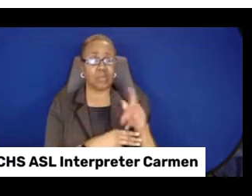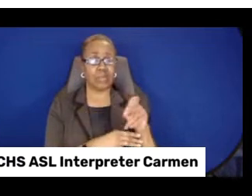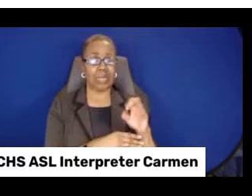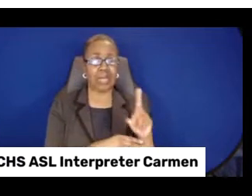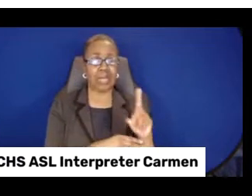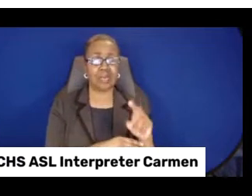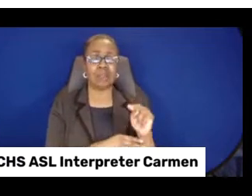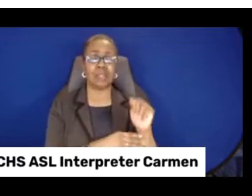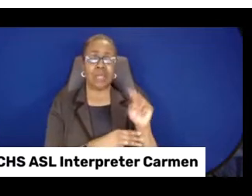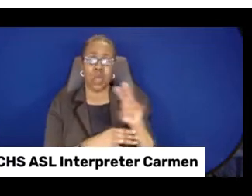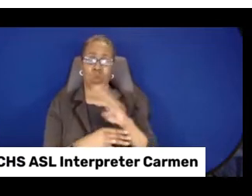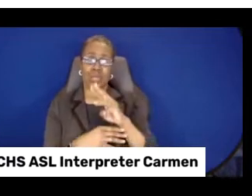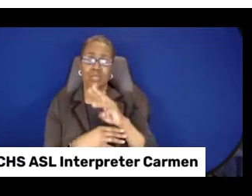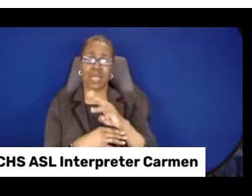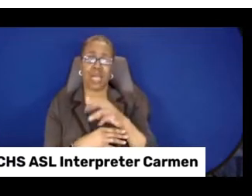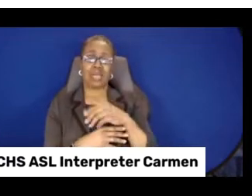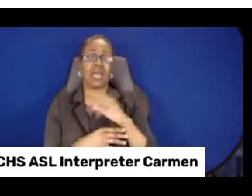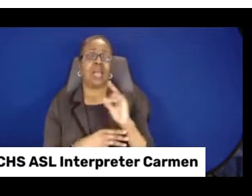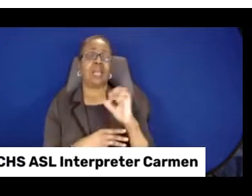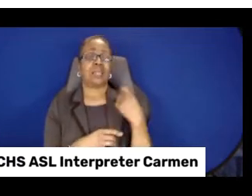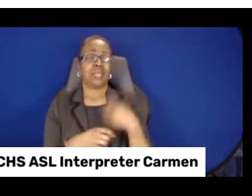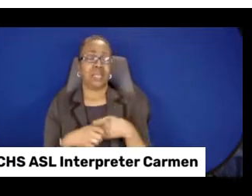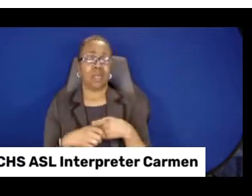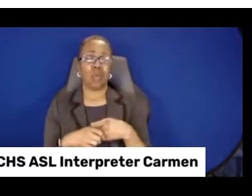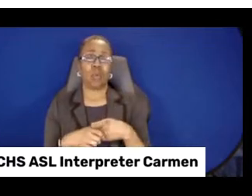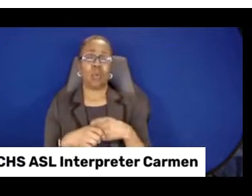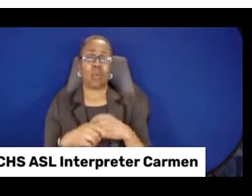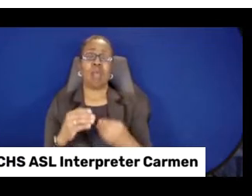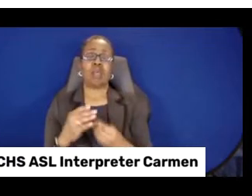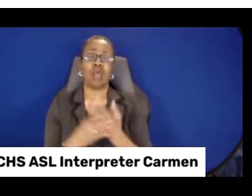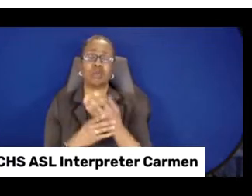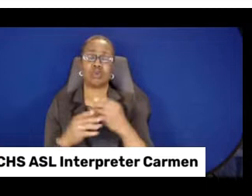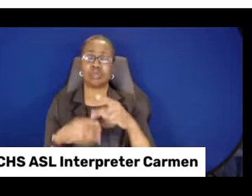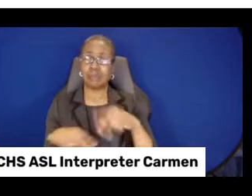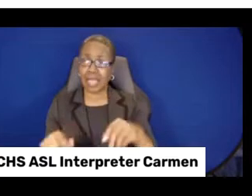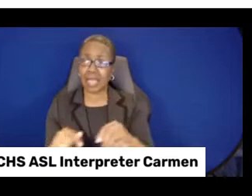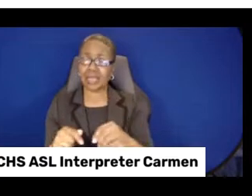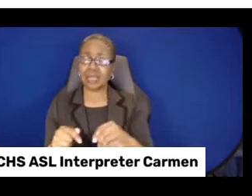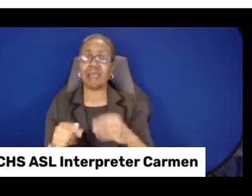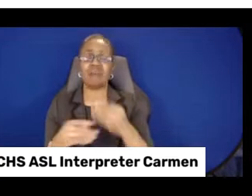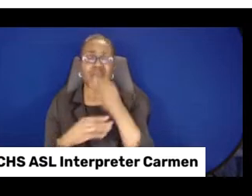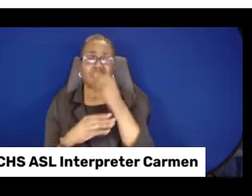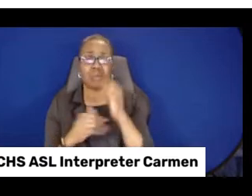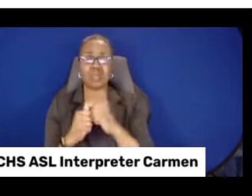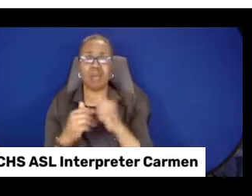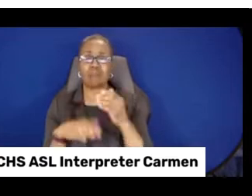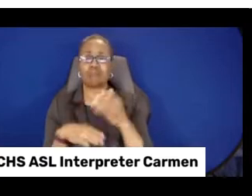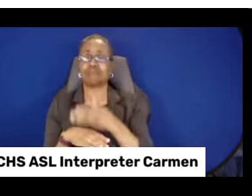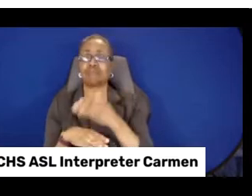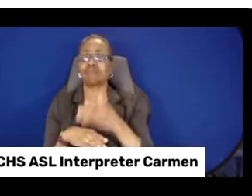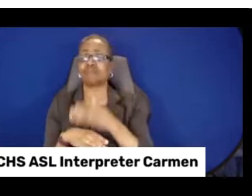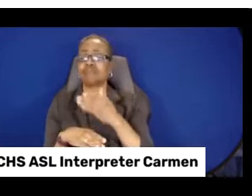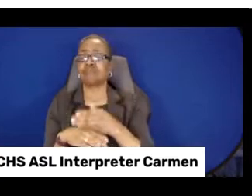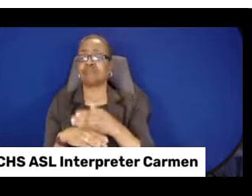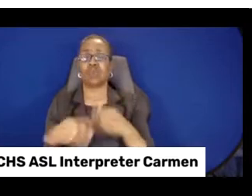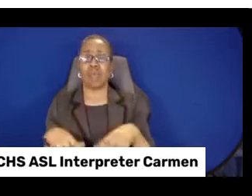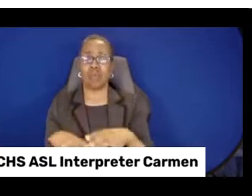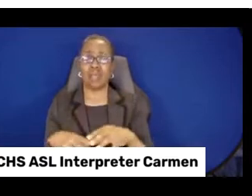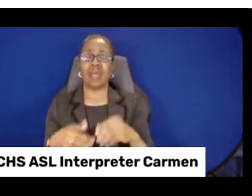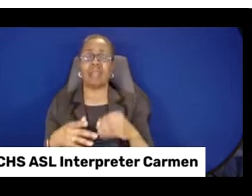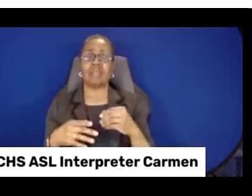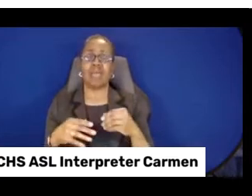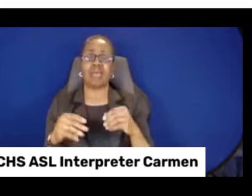Latino activist gardens plant prairie flowers on remediated brown sites. They tend to monarch butterfly chrysalis in order